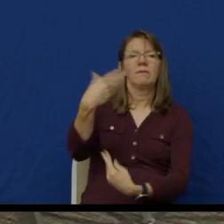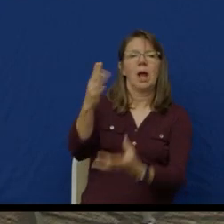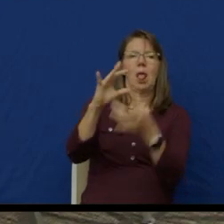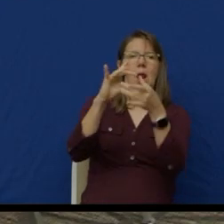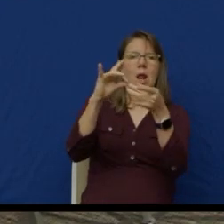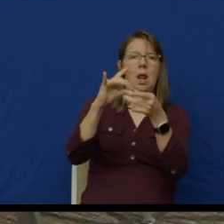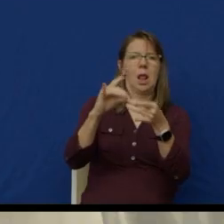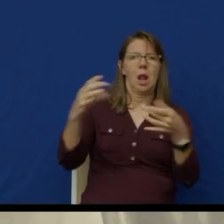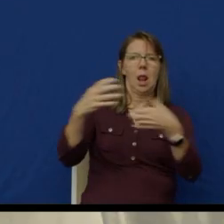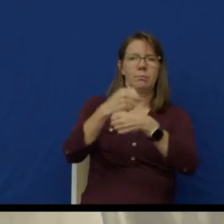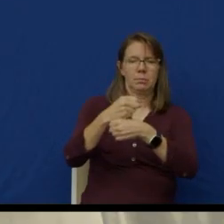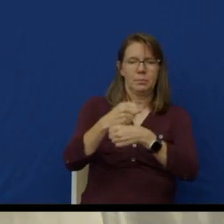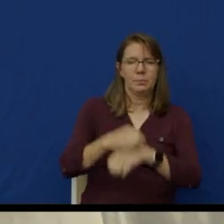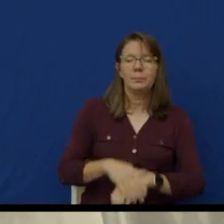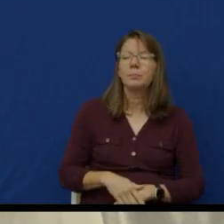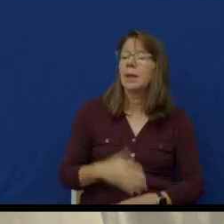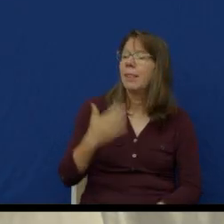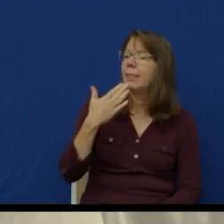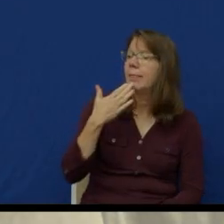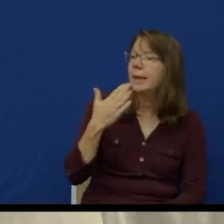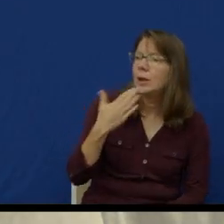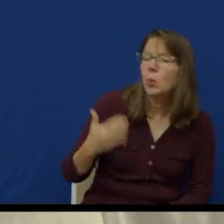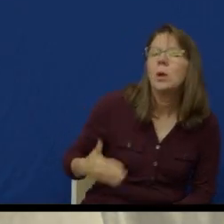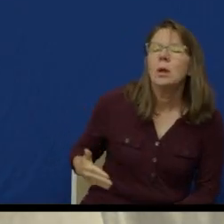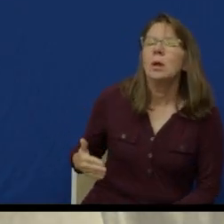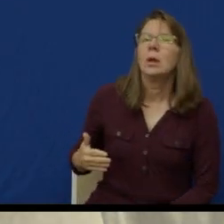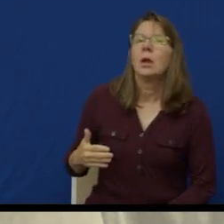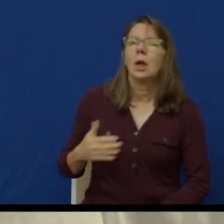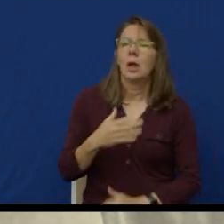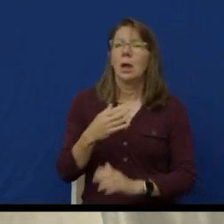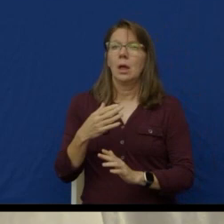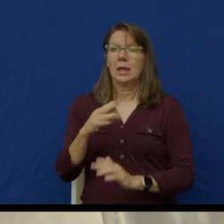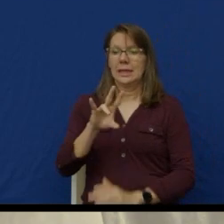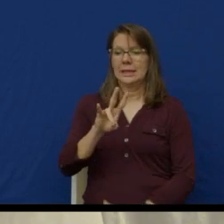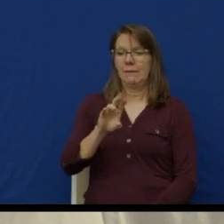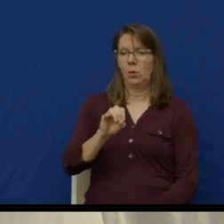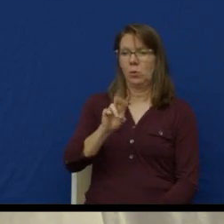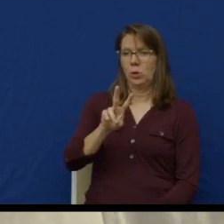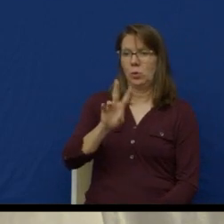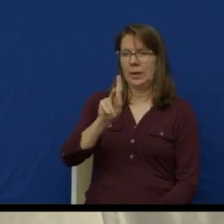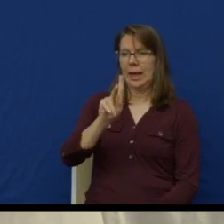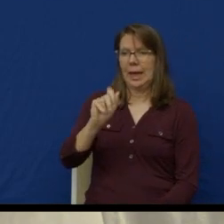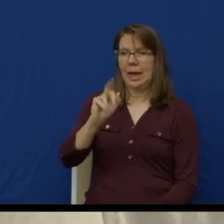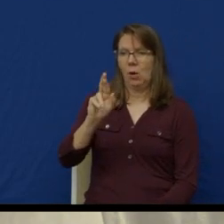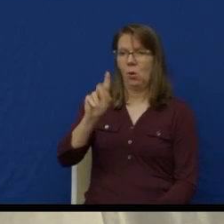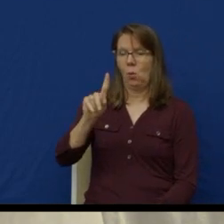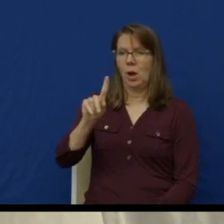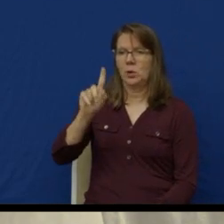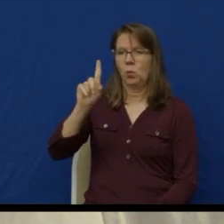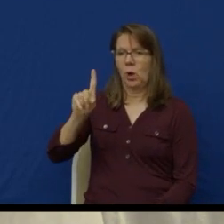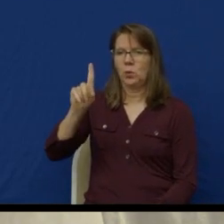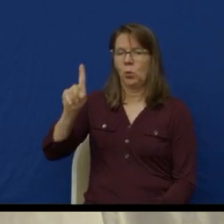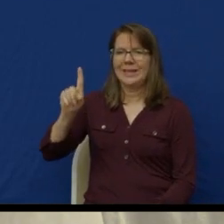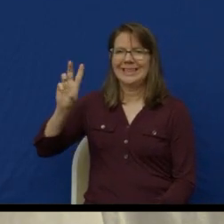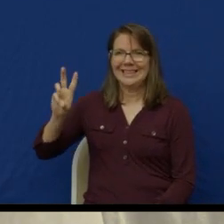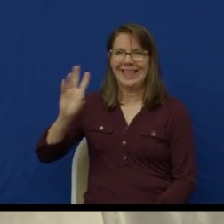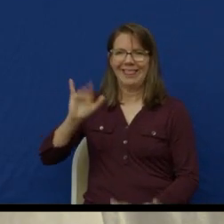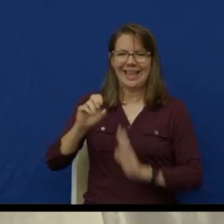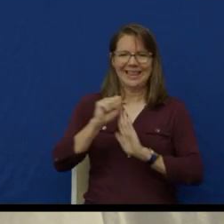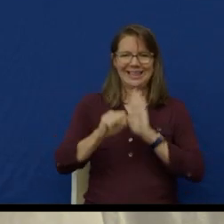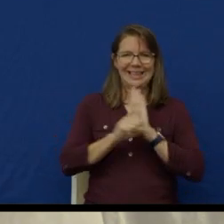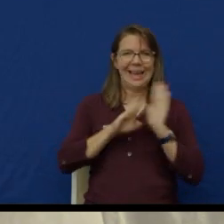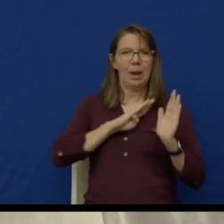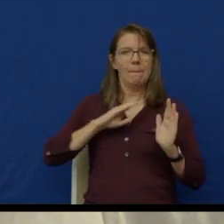Please. Thank you, Dr. Robinson. Board members, 702 KAR 1:116 is the state board's